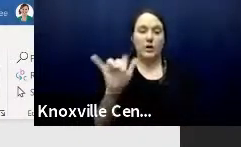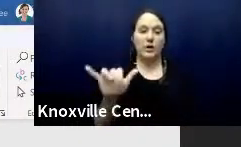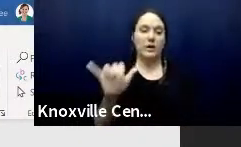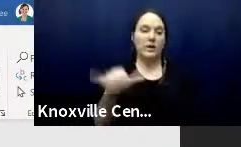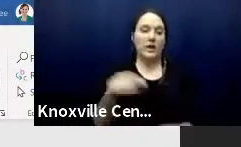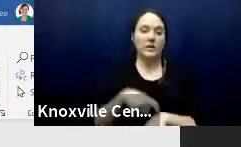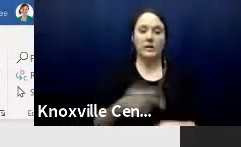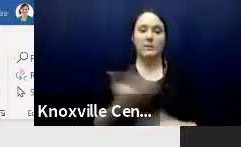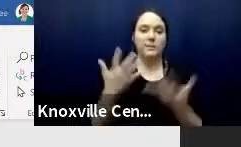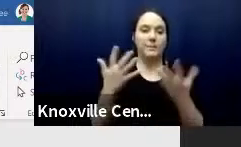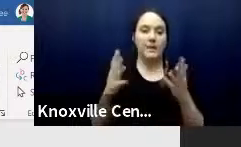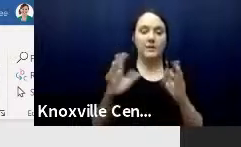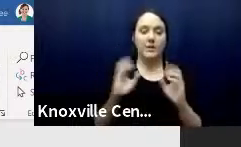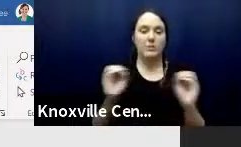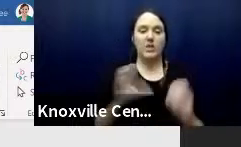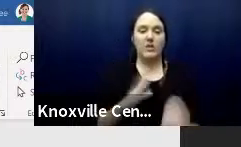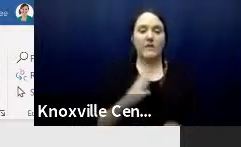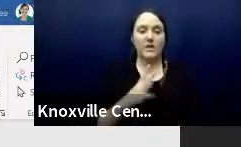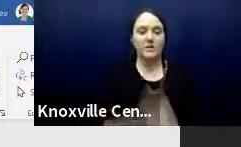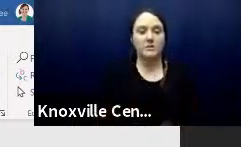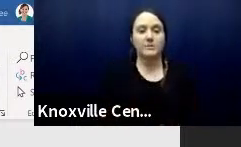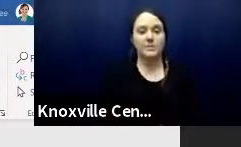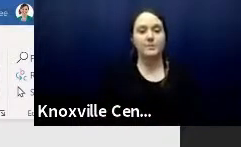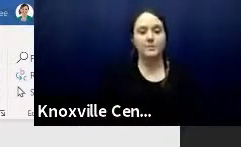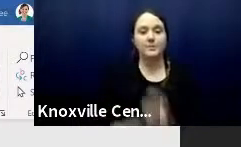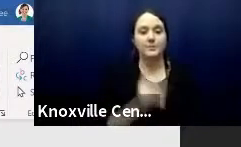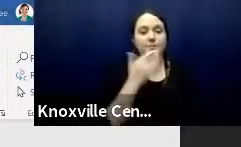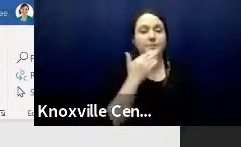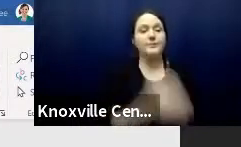all. Nothing fancy. Thank you.